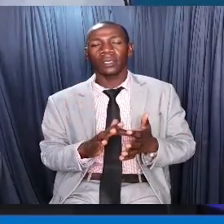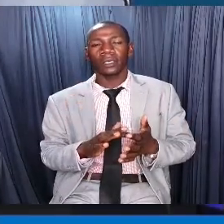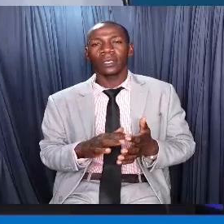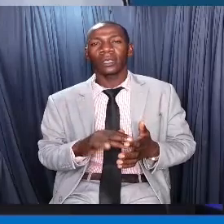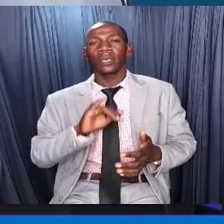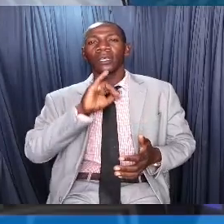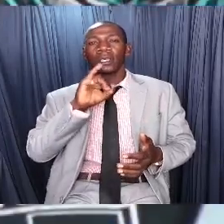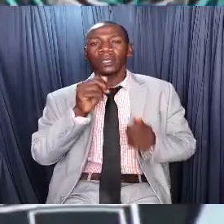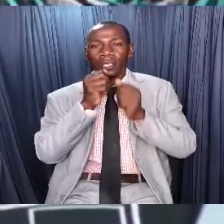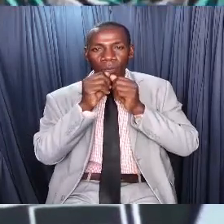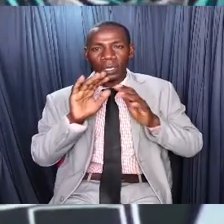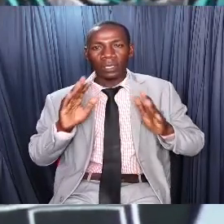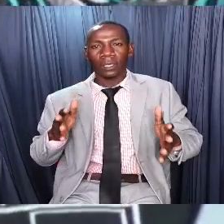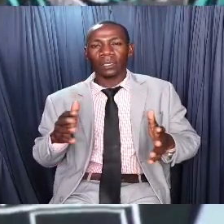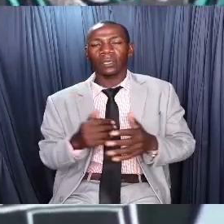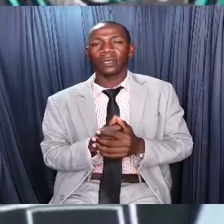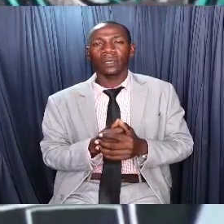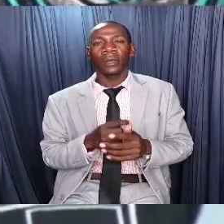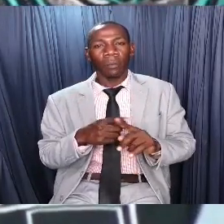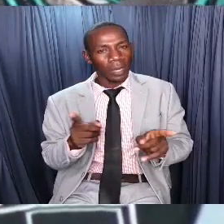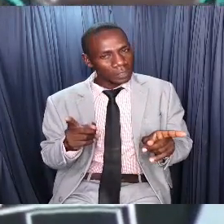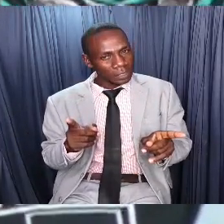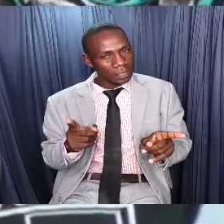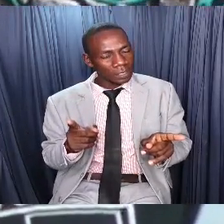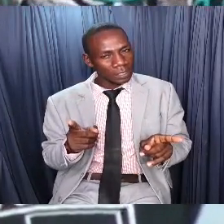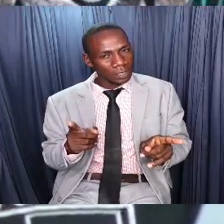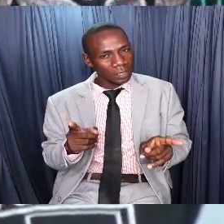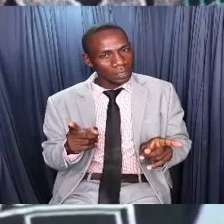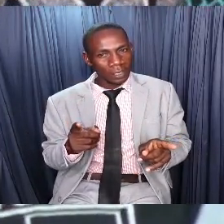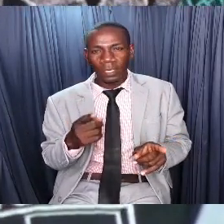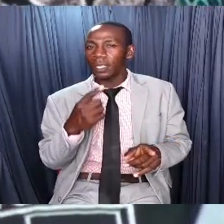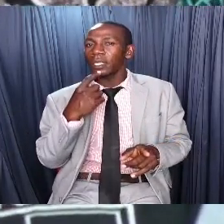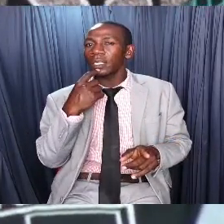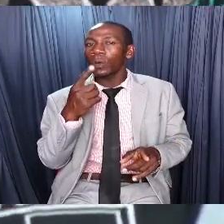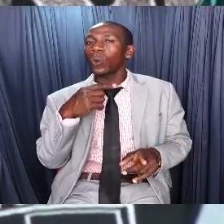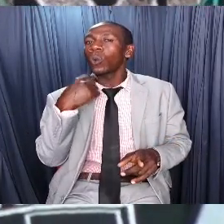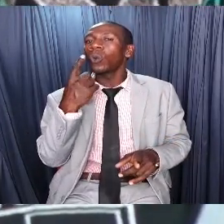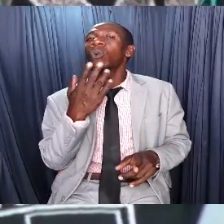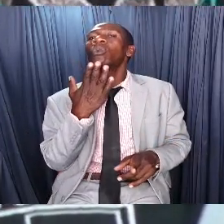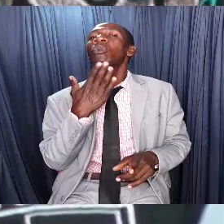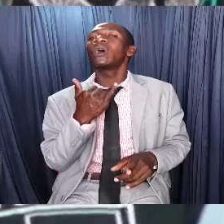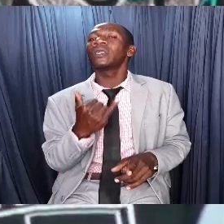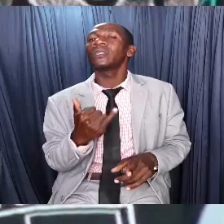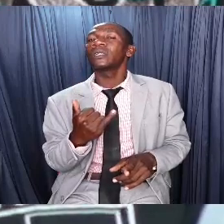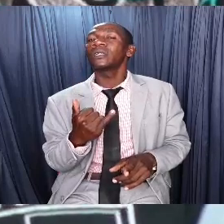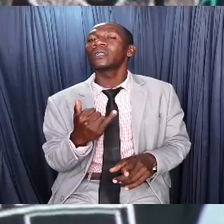Yeye ni mwenye kubariki. He the one who blesses. Lakini. But. Anasema ni atakaye. He says to whosoever